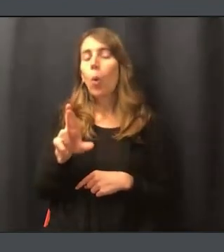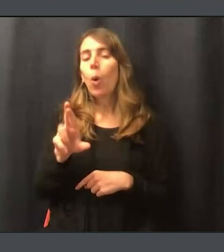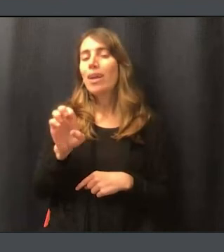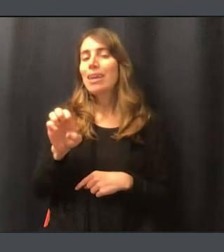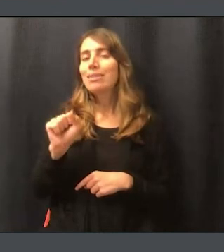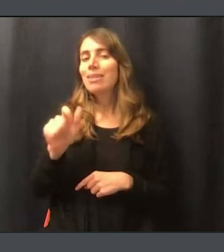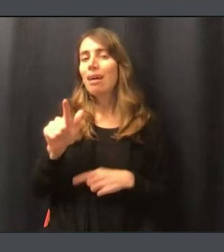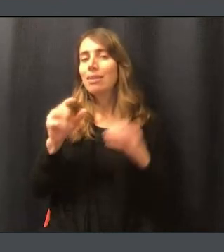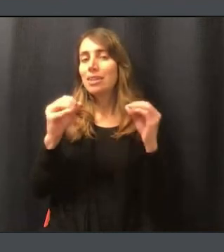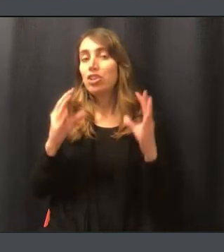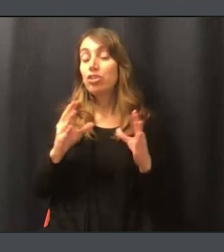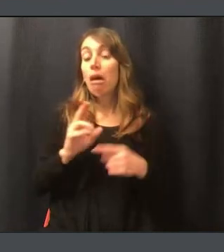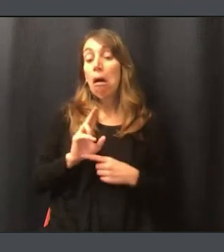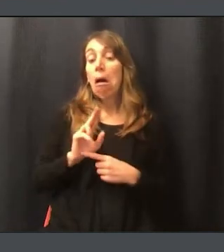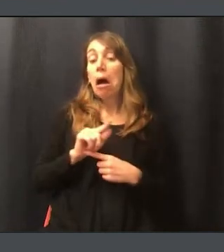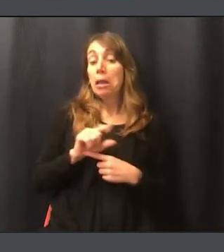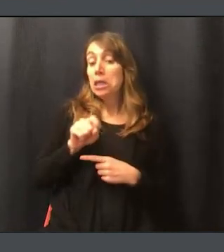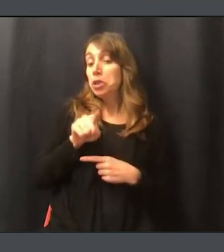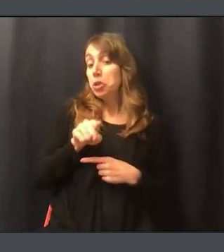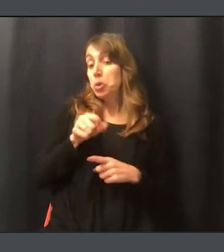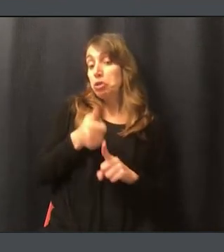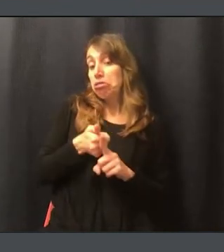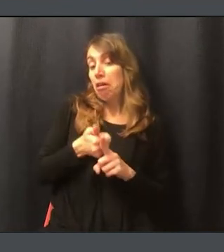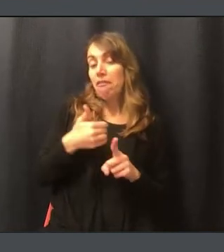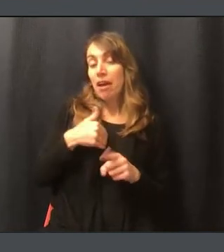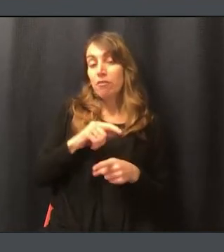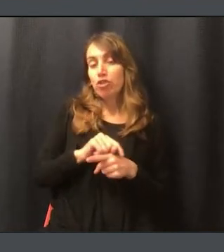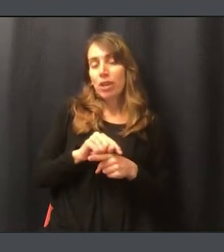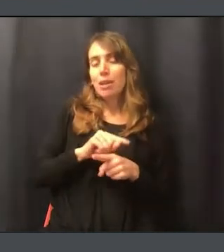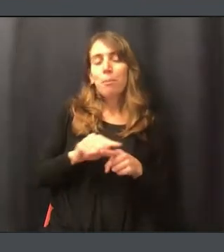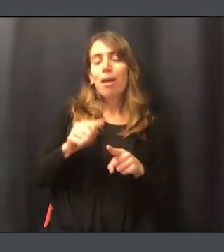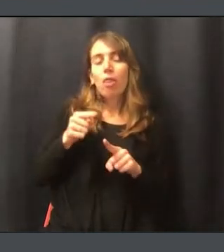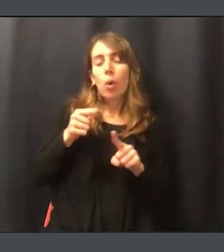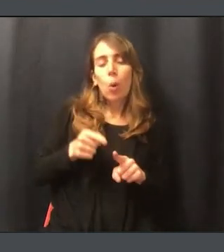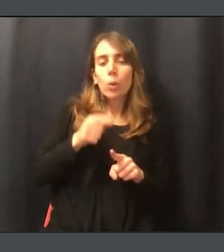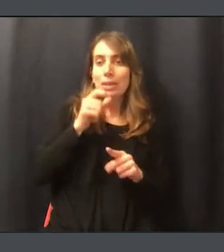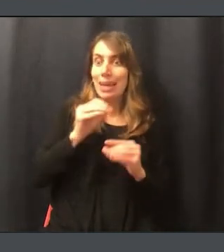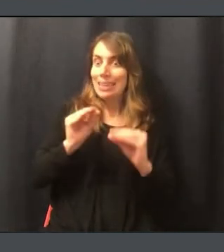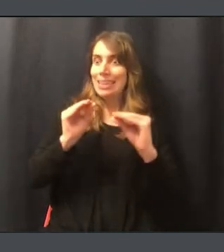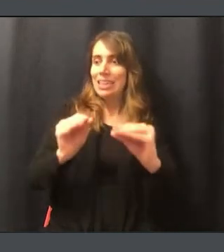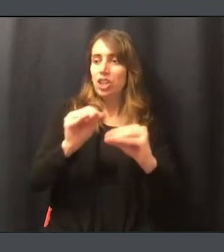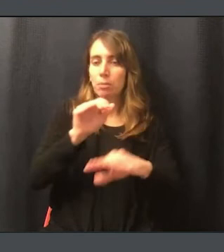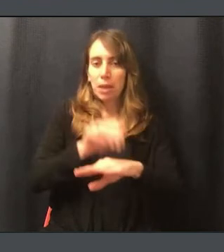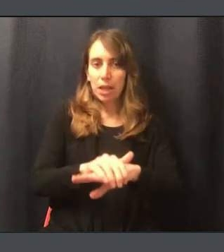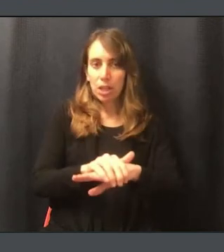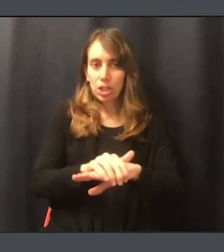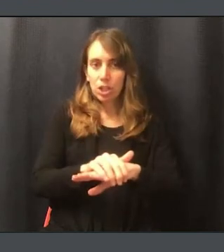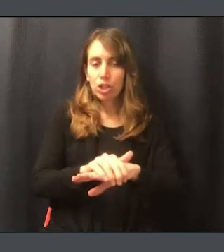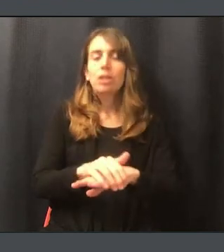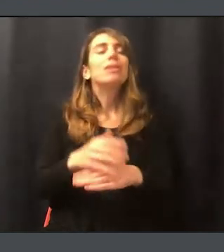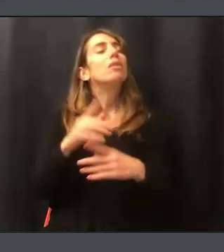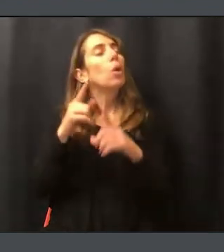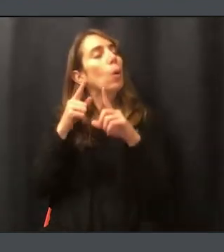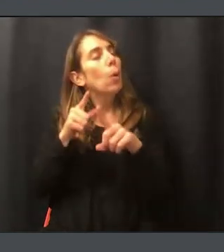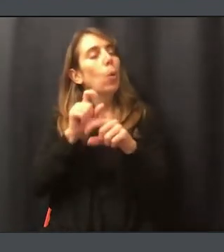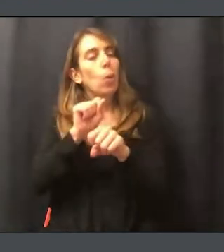not the goal of therapy. The goal of therapy is not to teach kids English, right? The goal of kid is to work with kids who have language impairments.